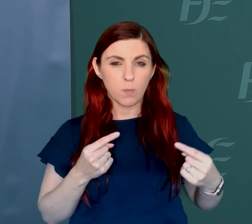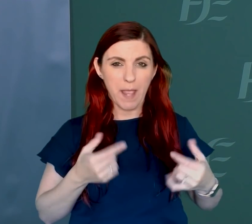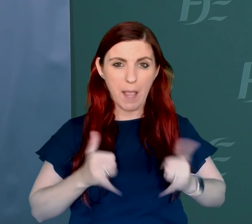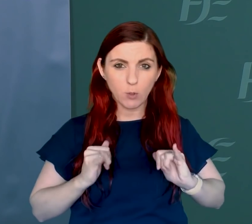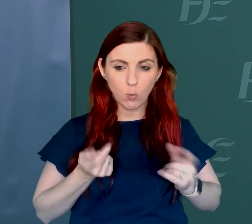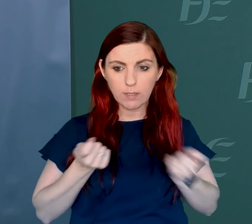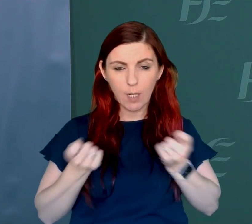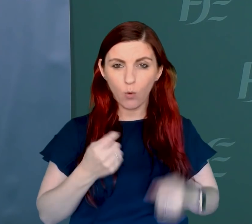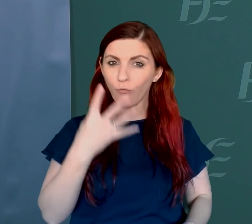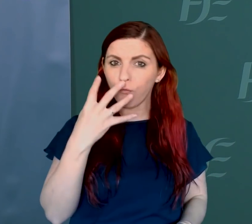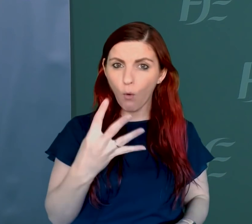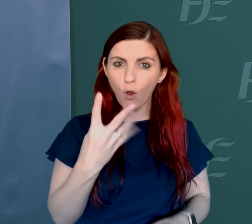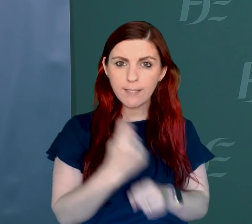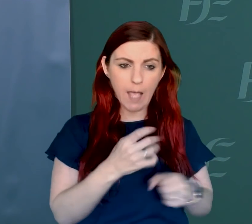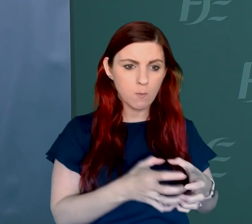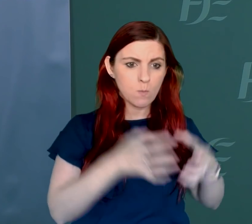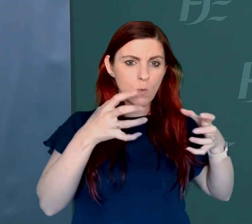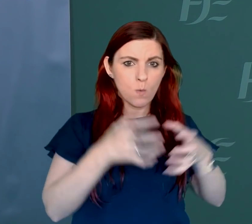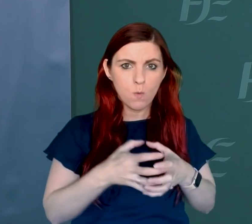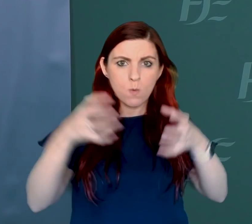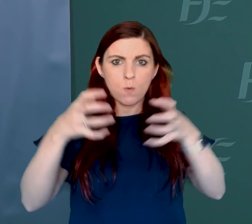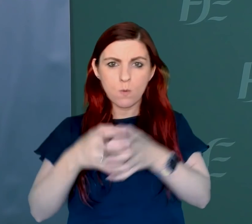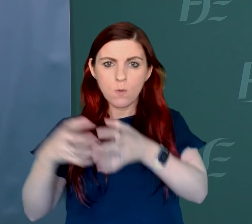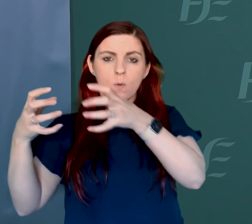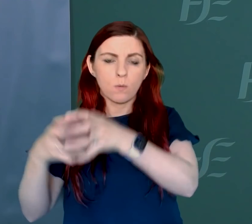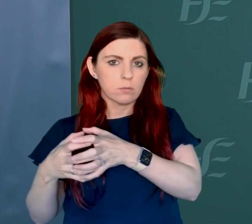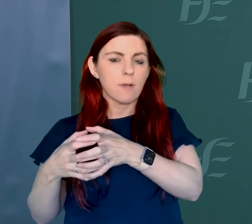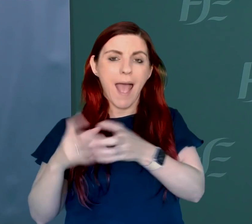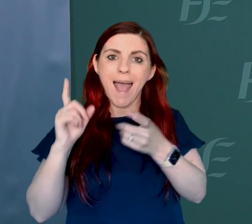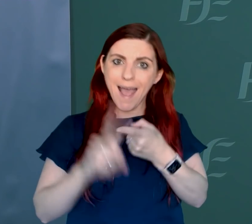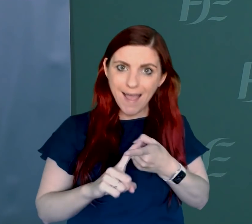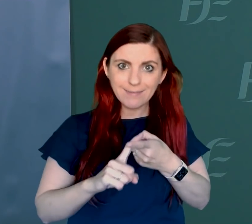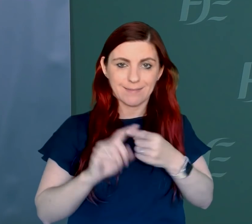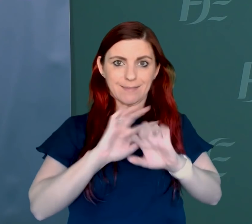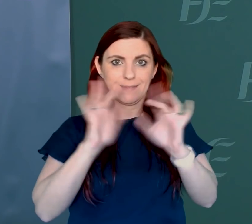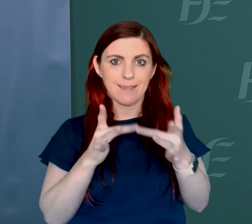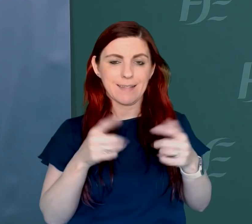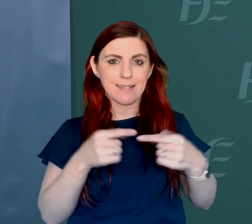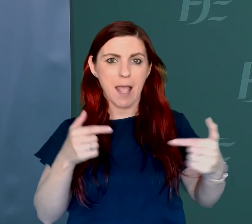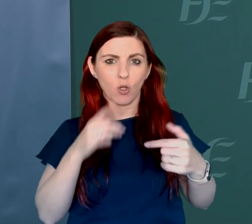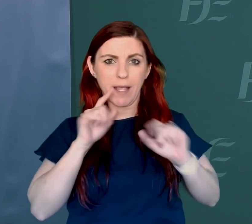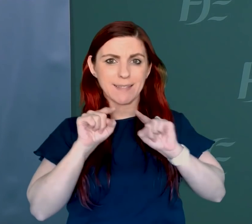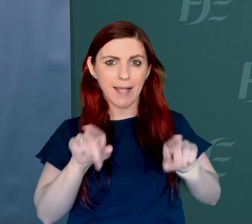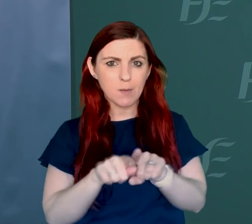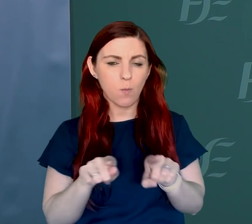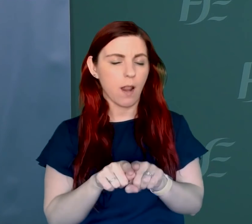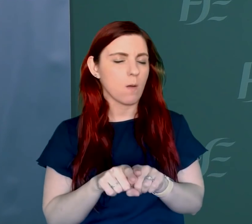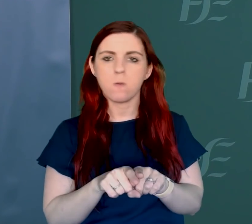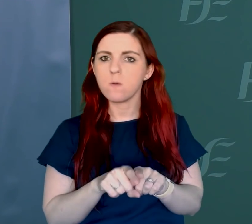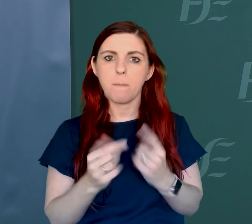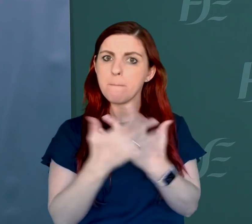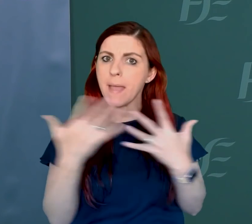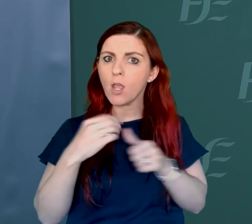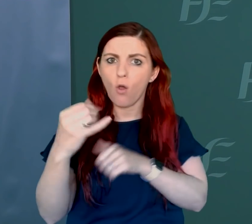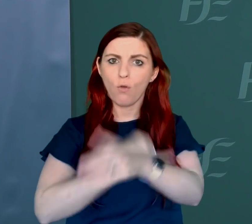4 of those waves, along with and on top of a cyber attack, many organisations just wouldn't have survived